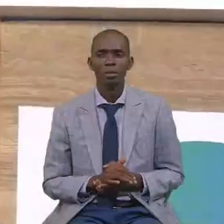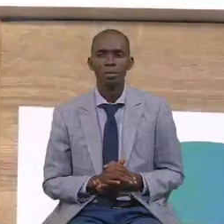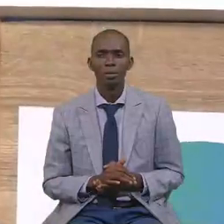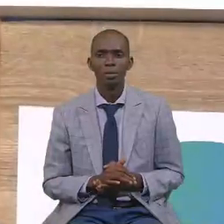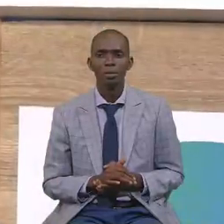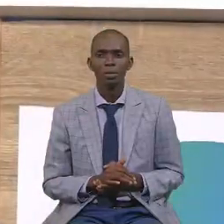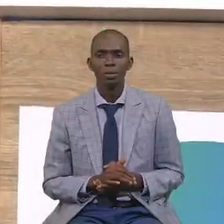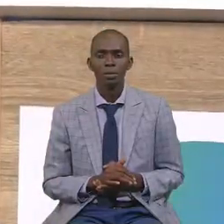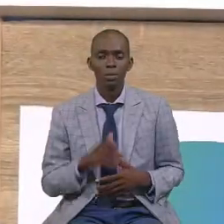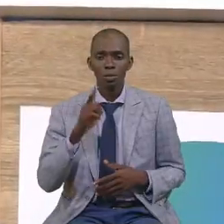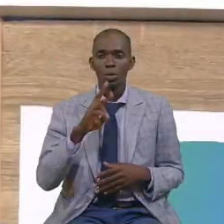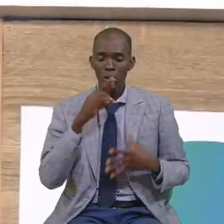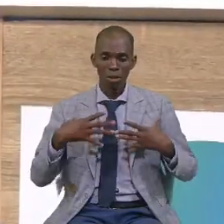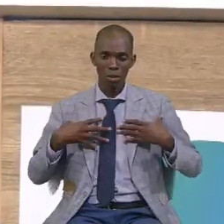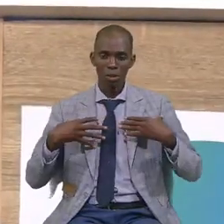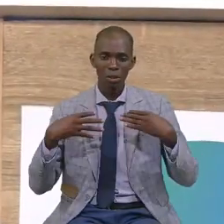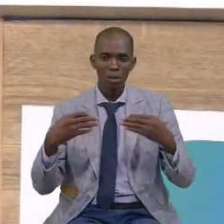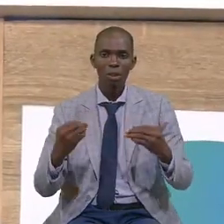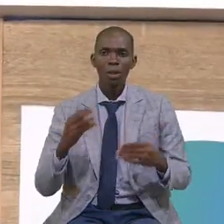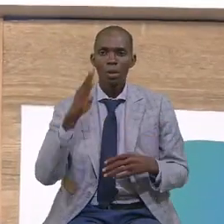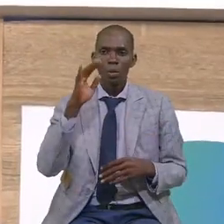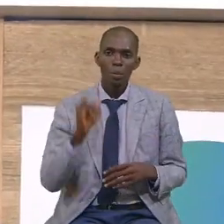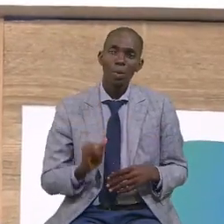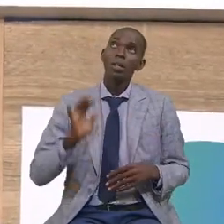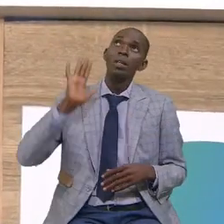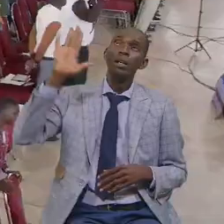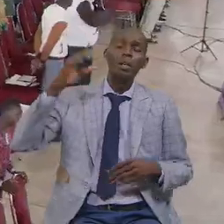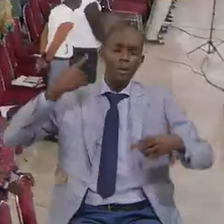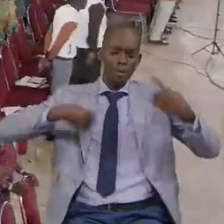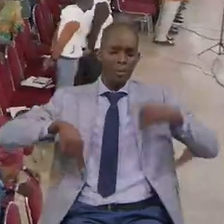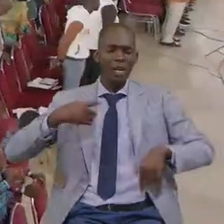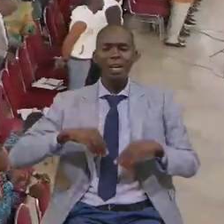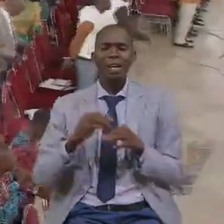You are healed by his stripes.